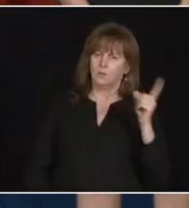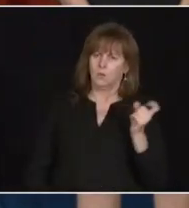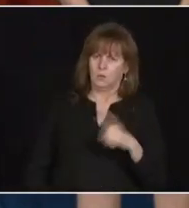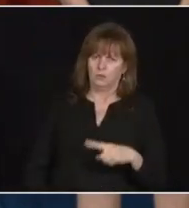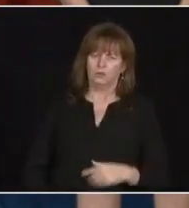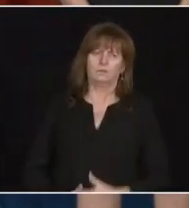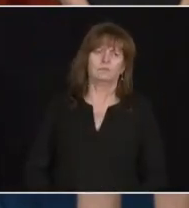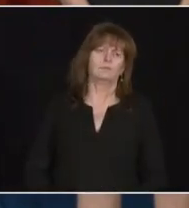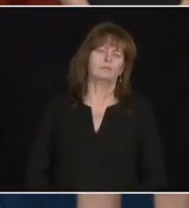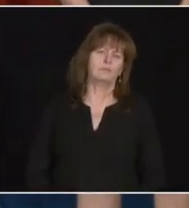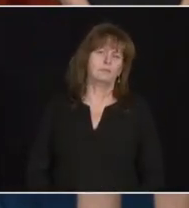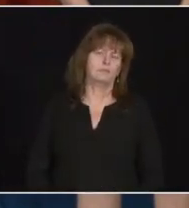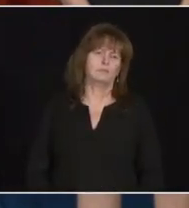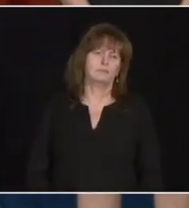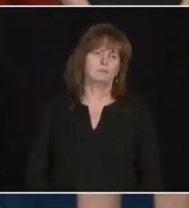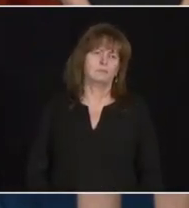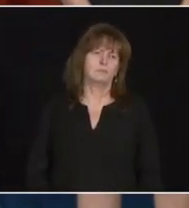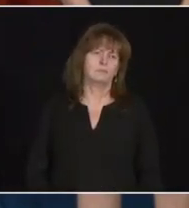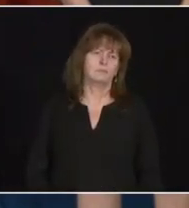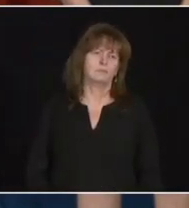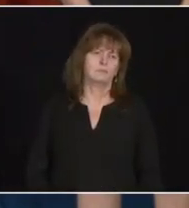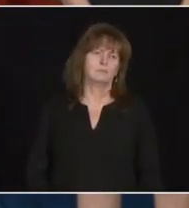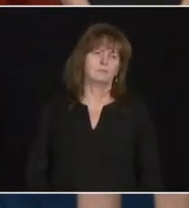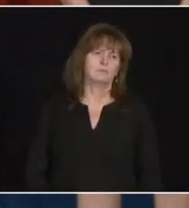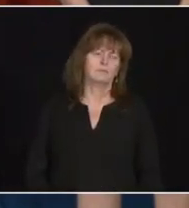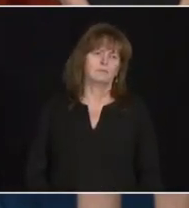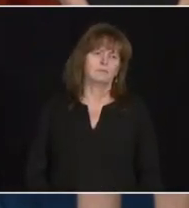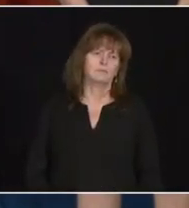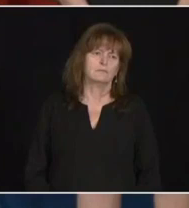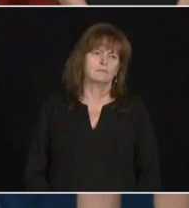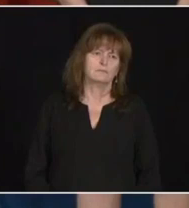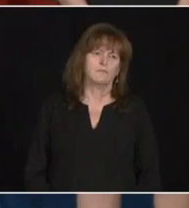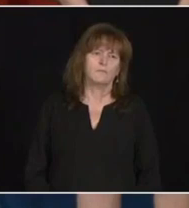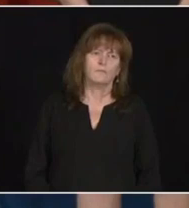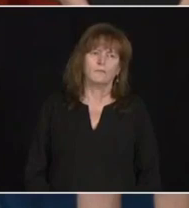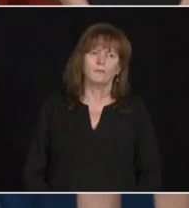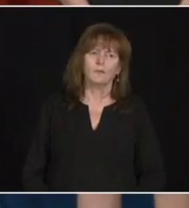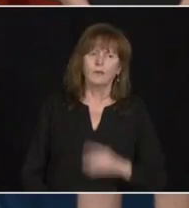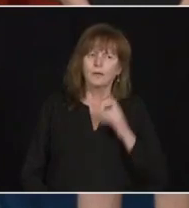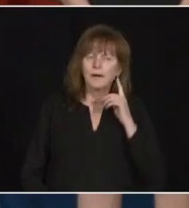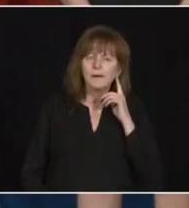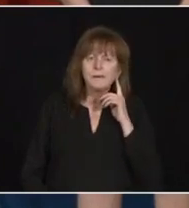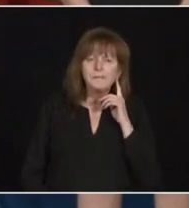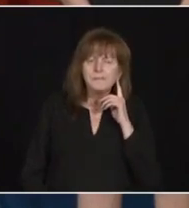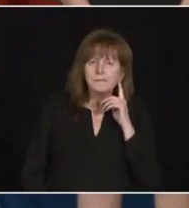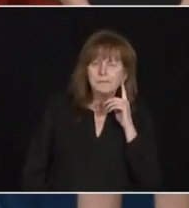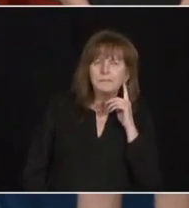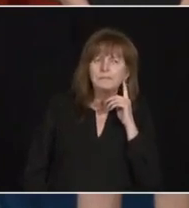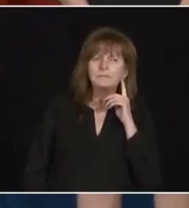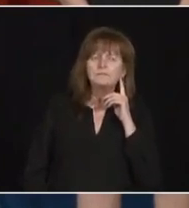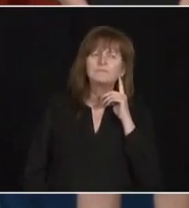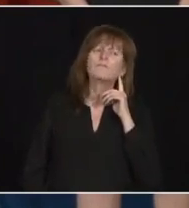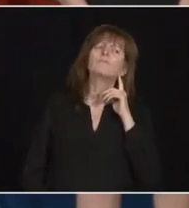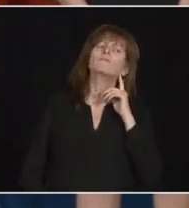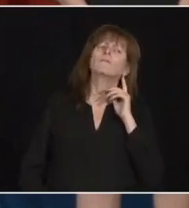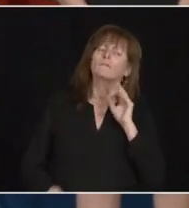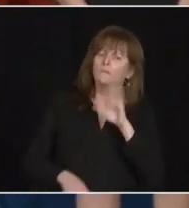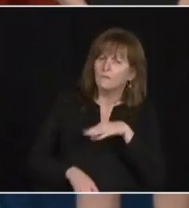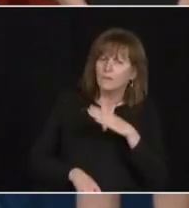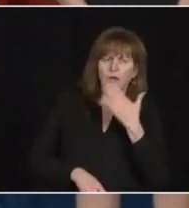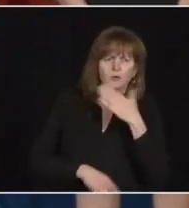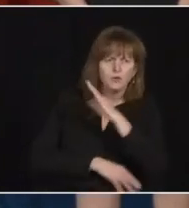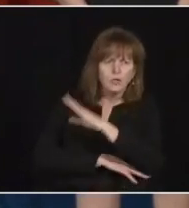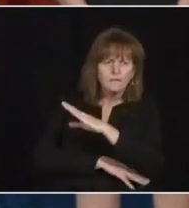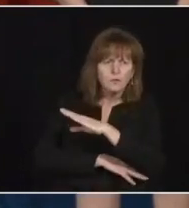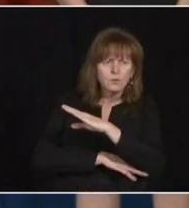Last question comes from Rajinder Saini from Parvasi Media Group. Please go ahead. Good afternoon, Premier. This Good is afternoon. Rajinder Saini from